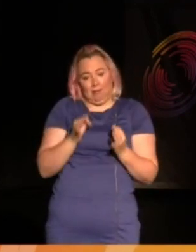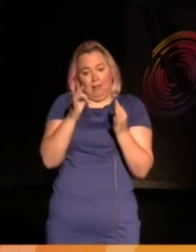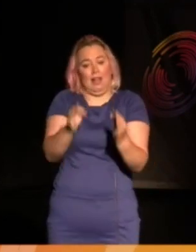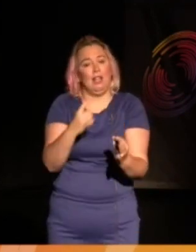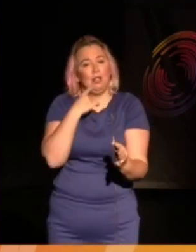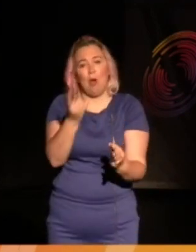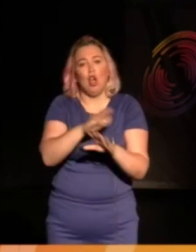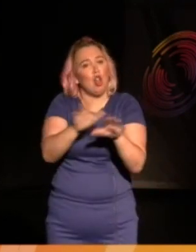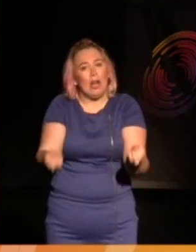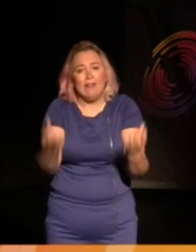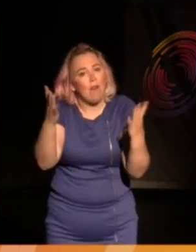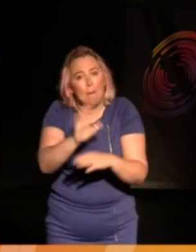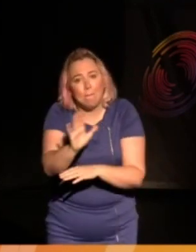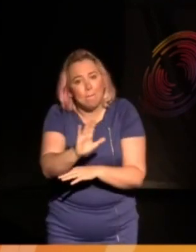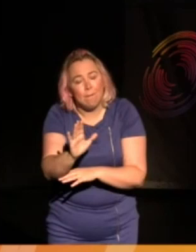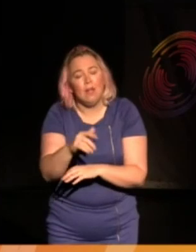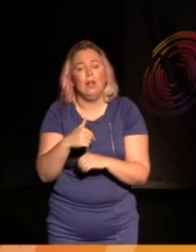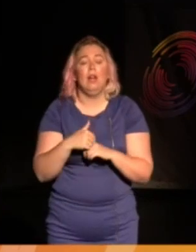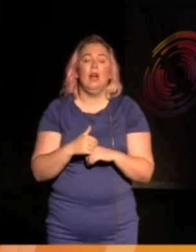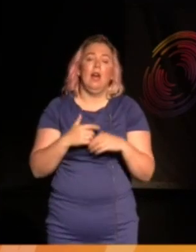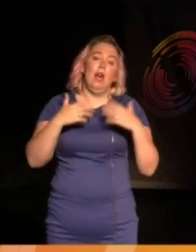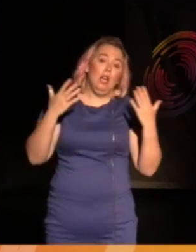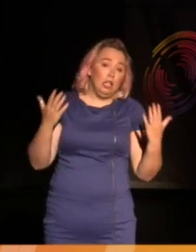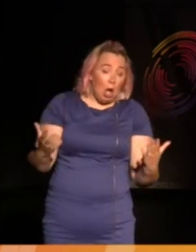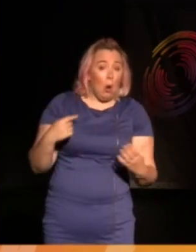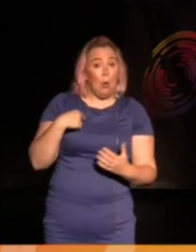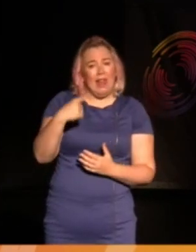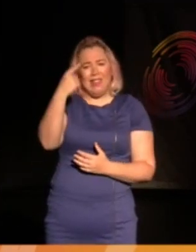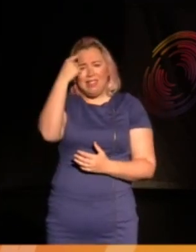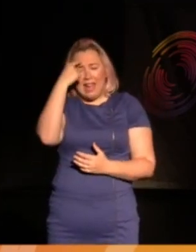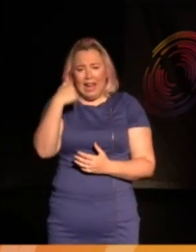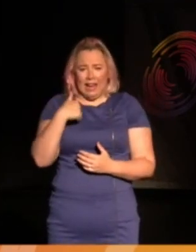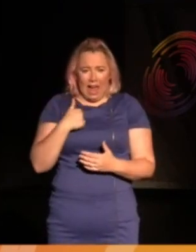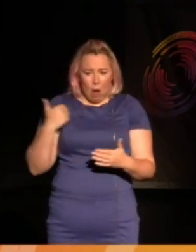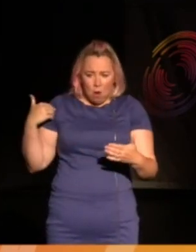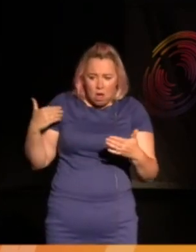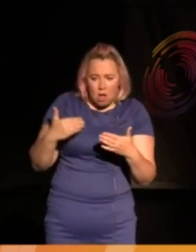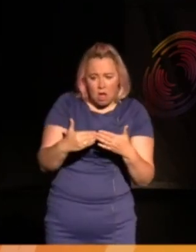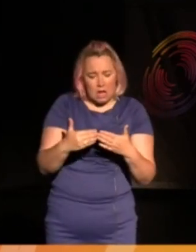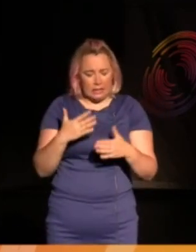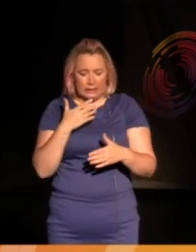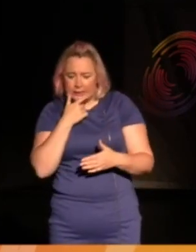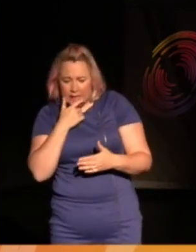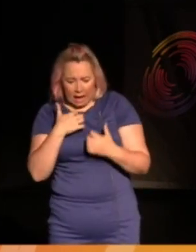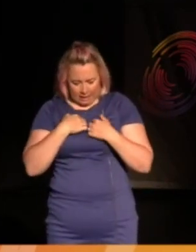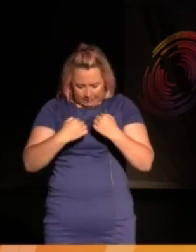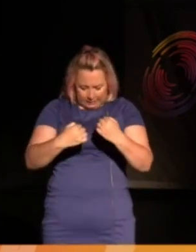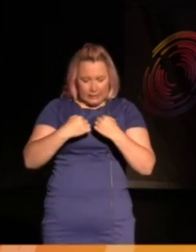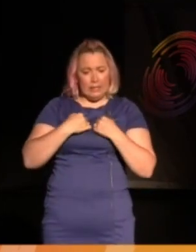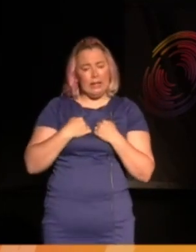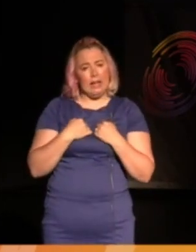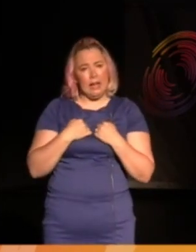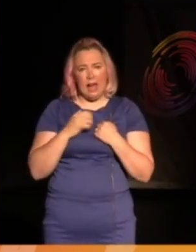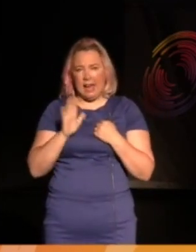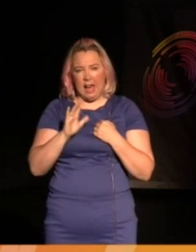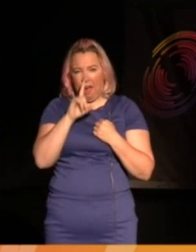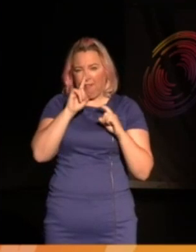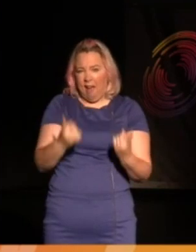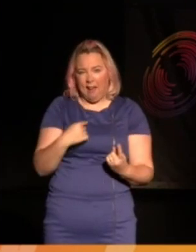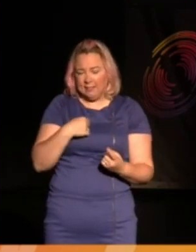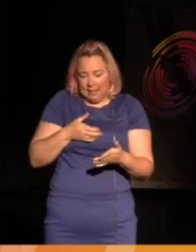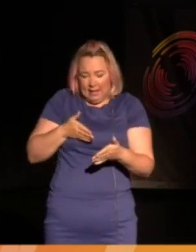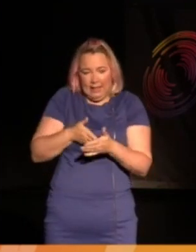But if we limit our thinking to the narrow confines of our time and place, then we effectively limit our horizons to our time and